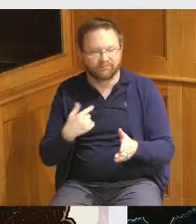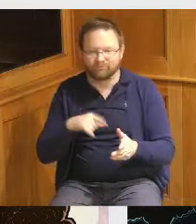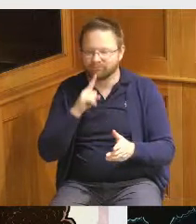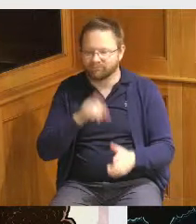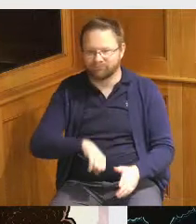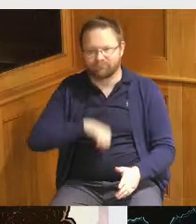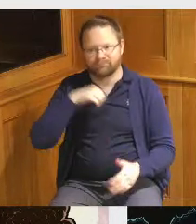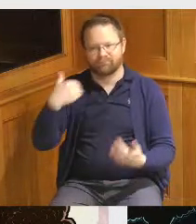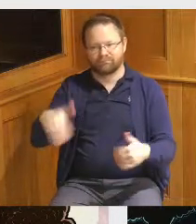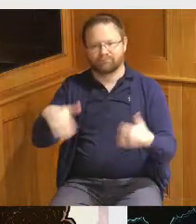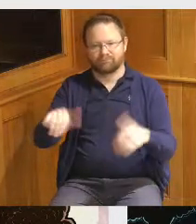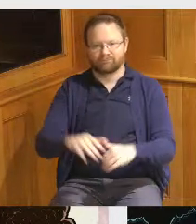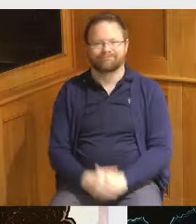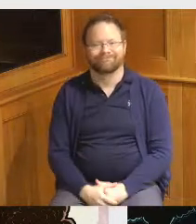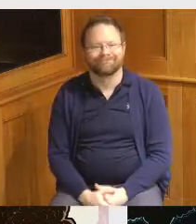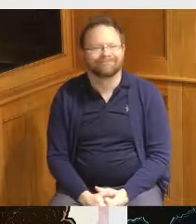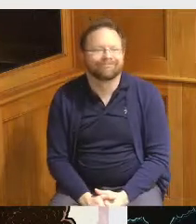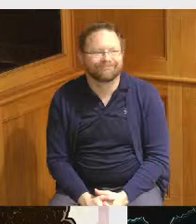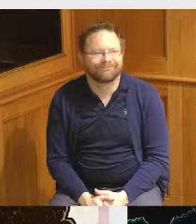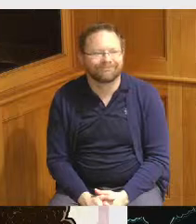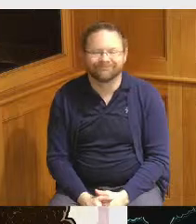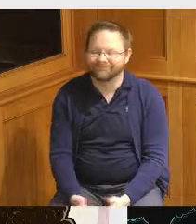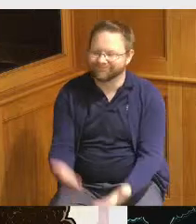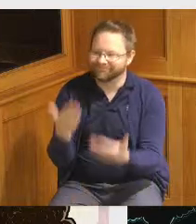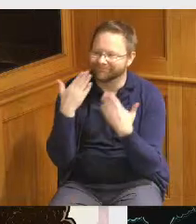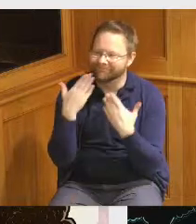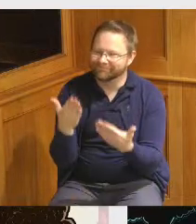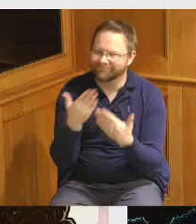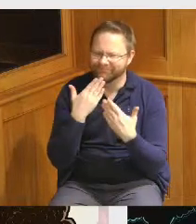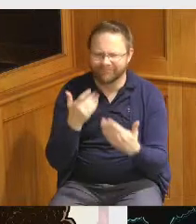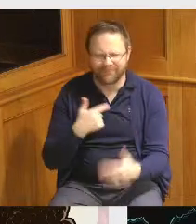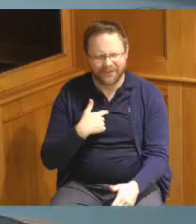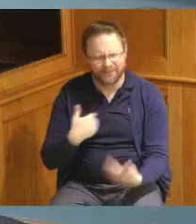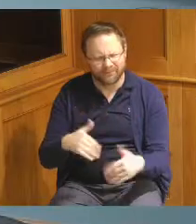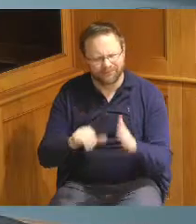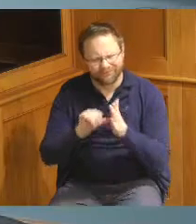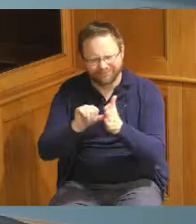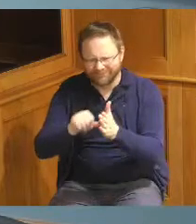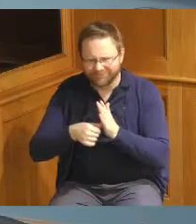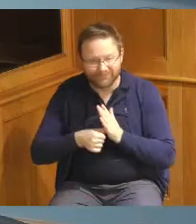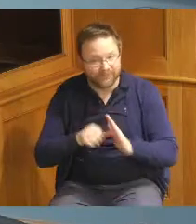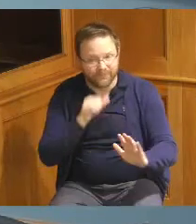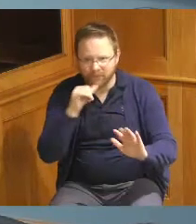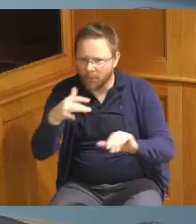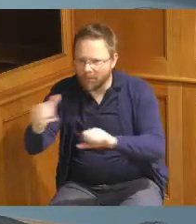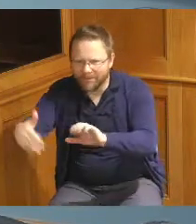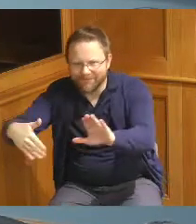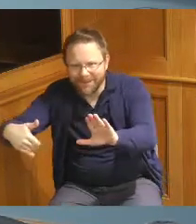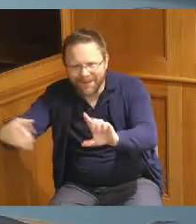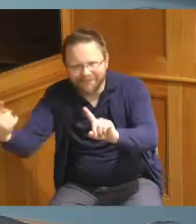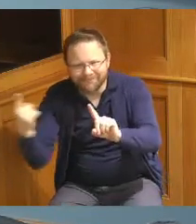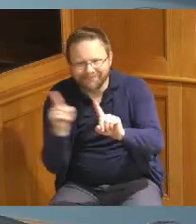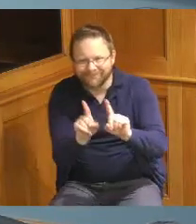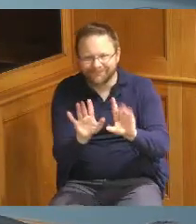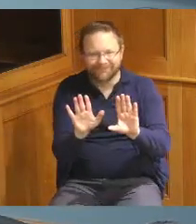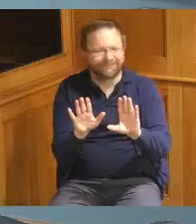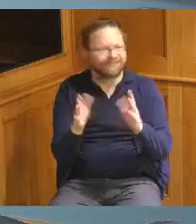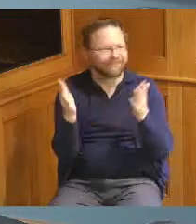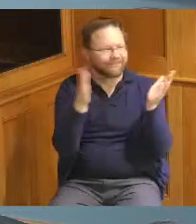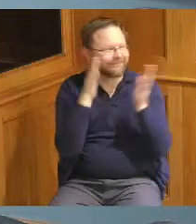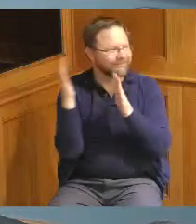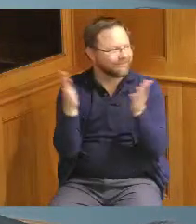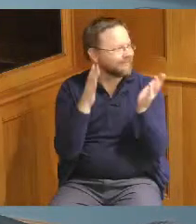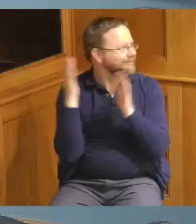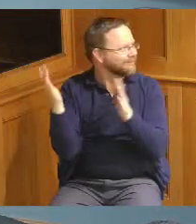proud of that work. Thank you. I am so impressed. Don't leave yet. Yeah.